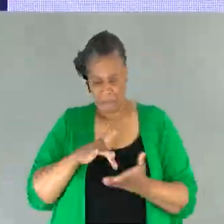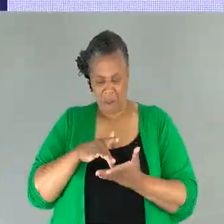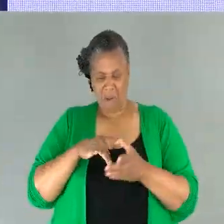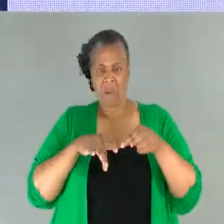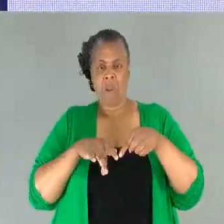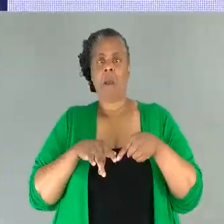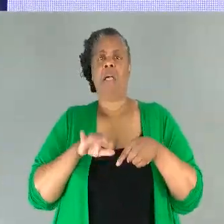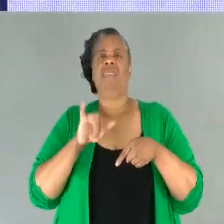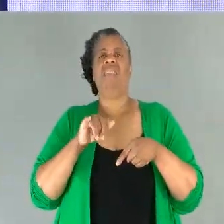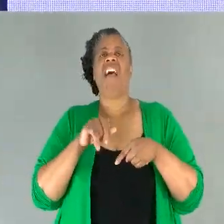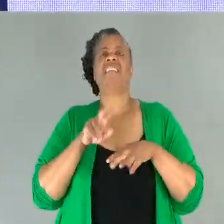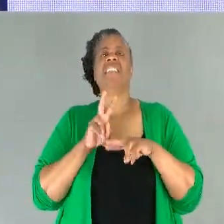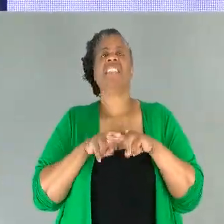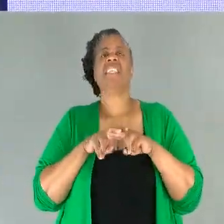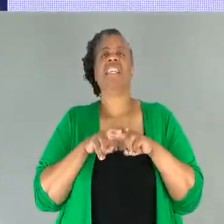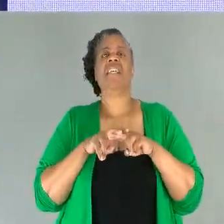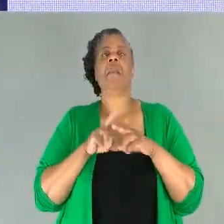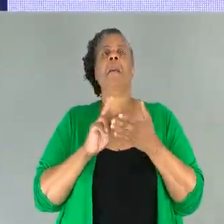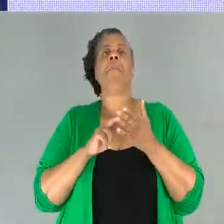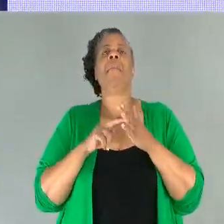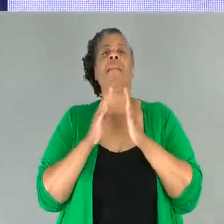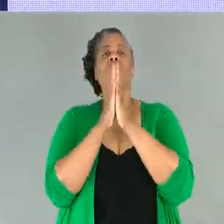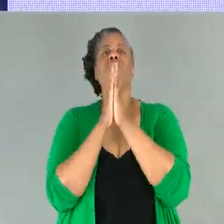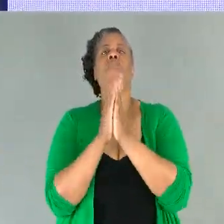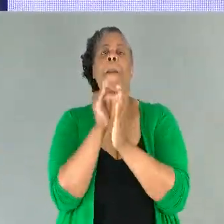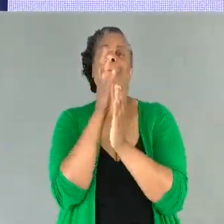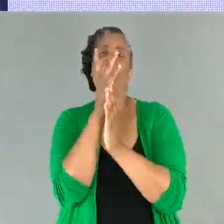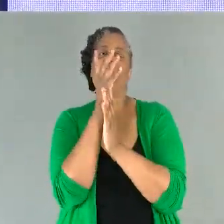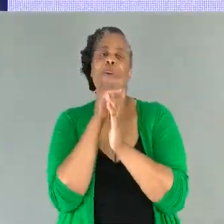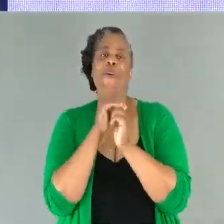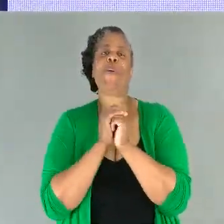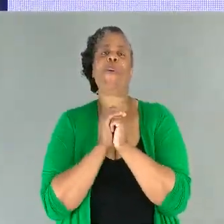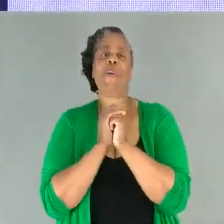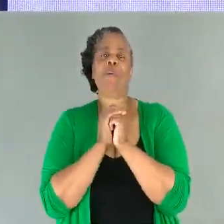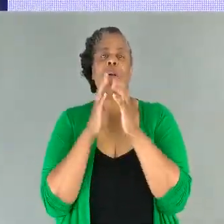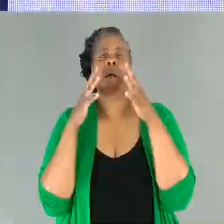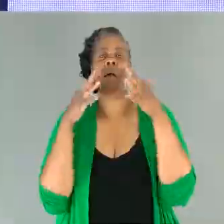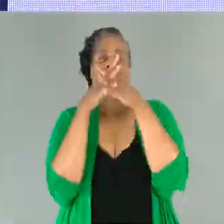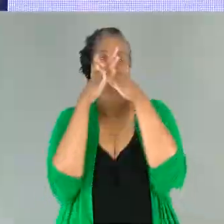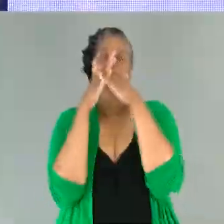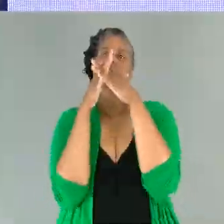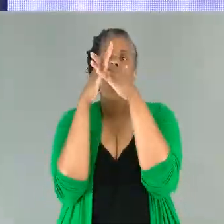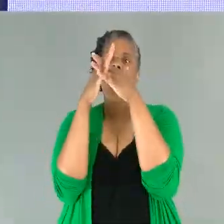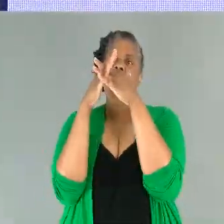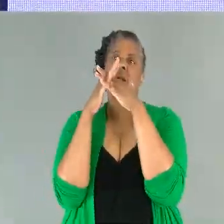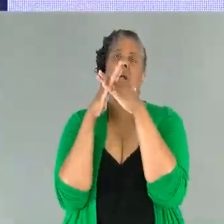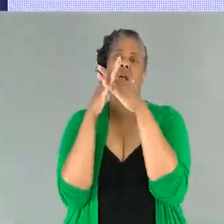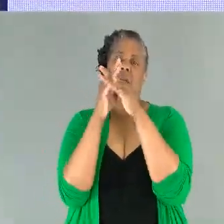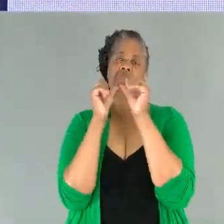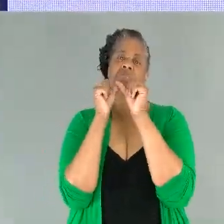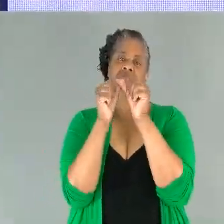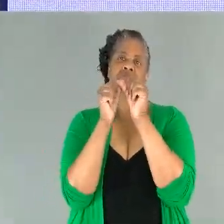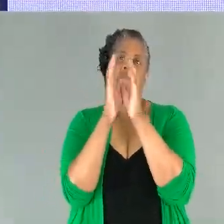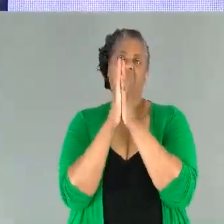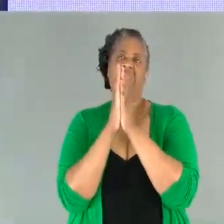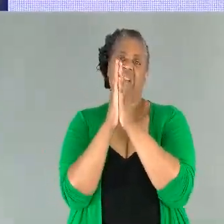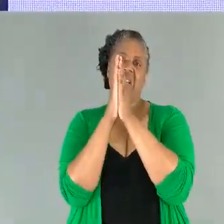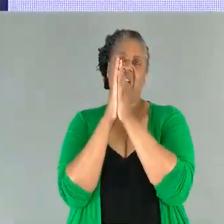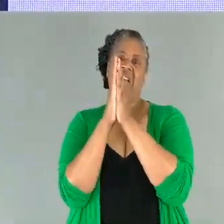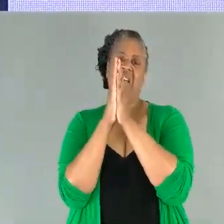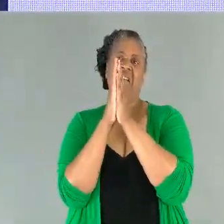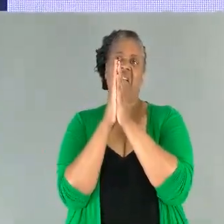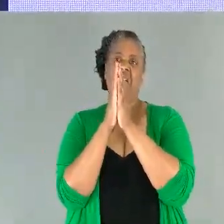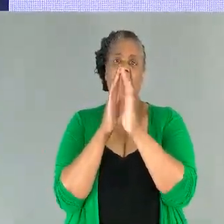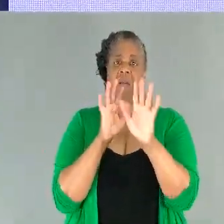mother. It's the seat of intercession. It's a seat where,